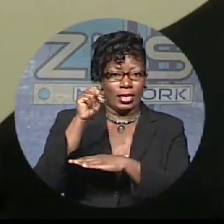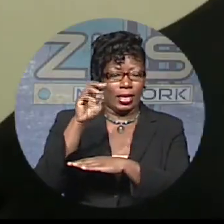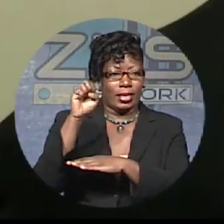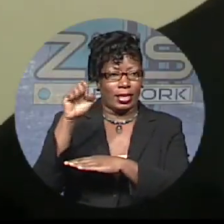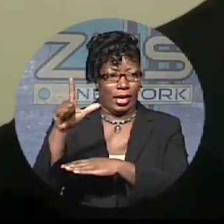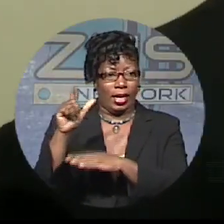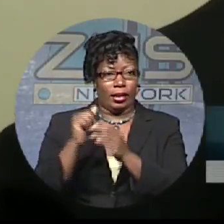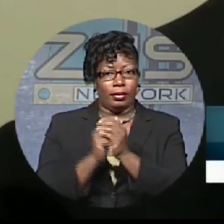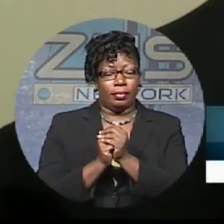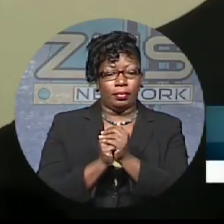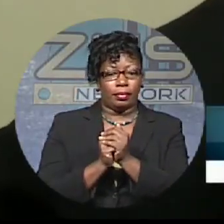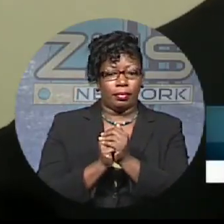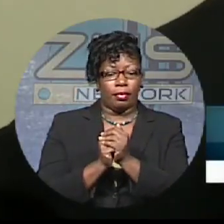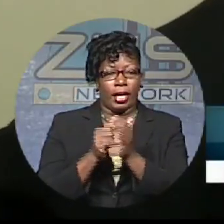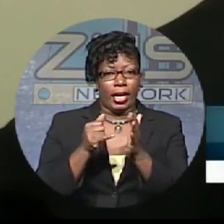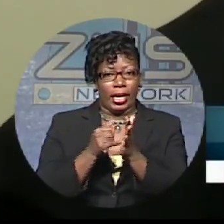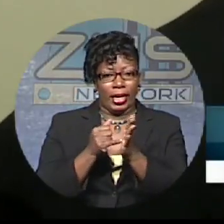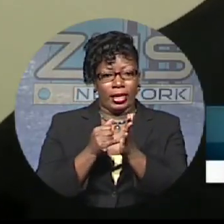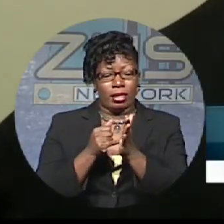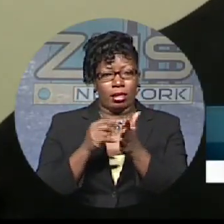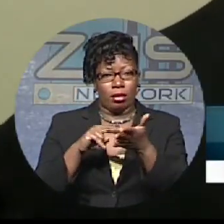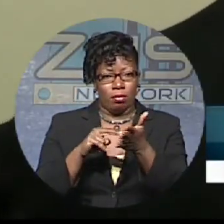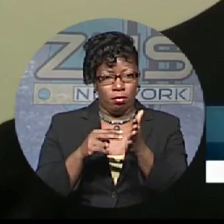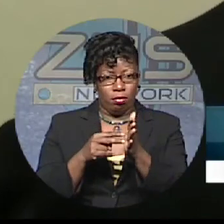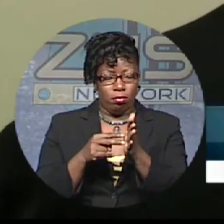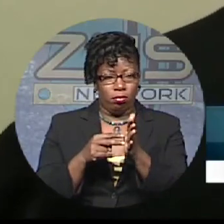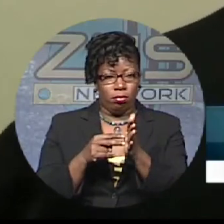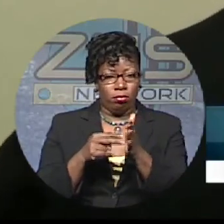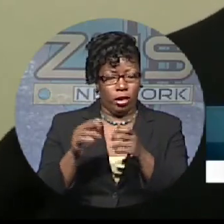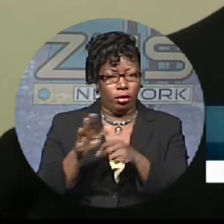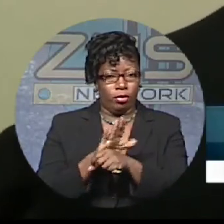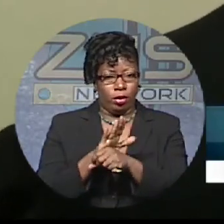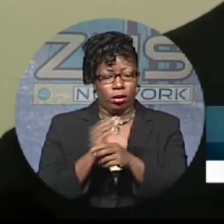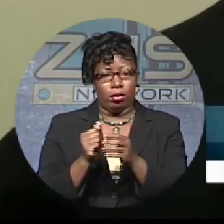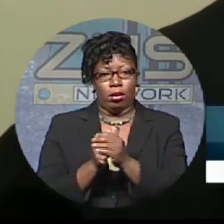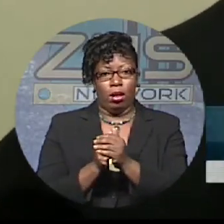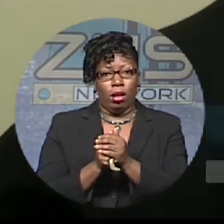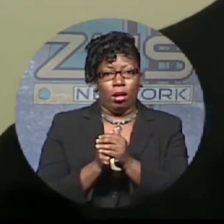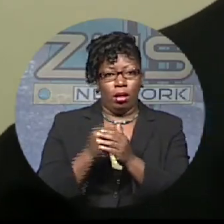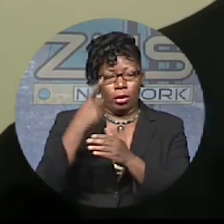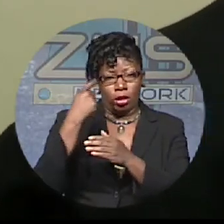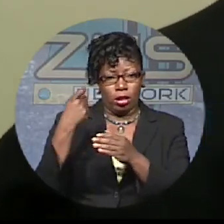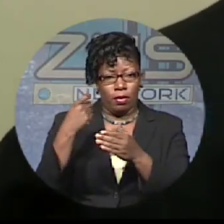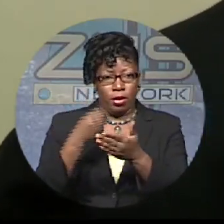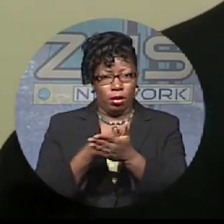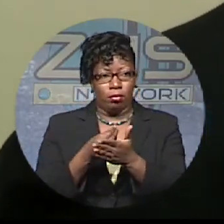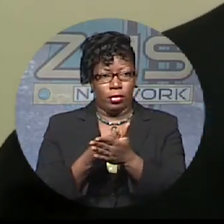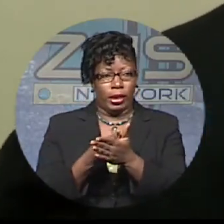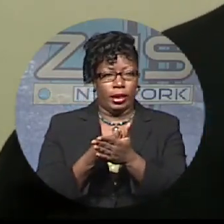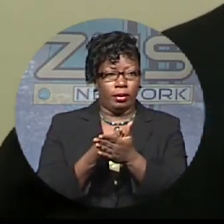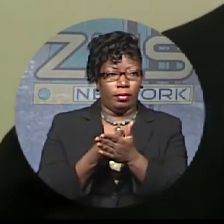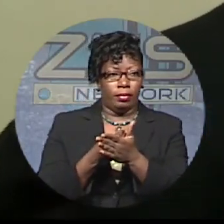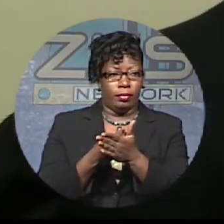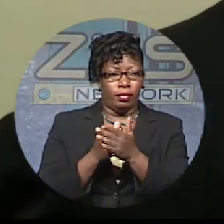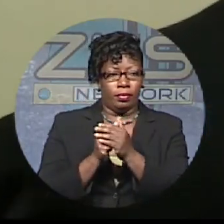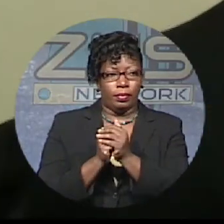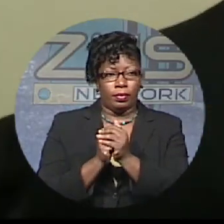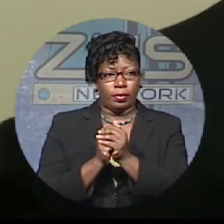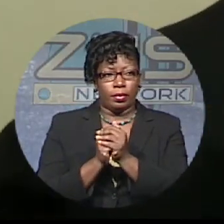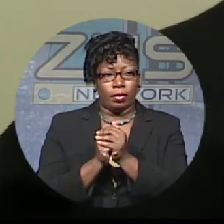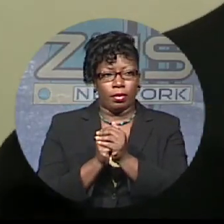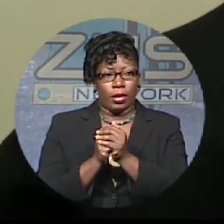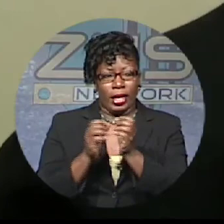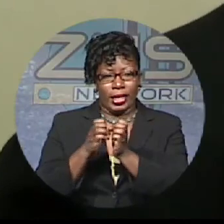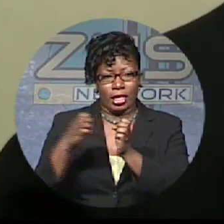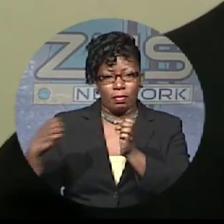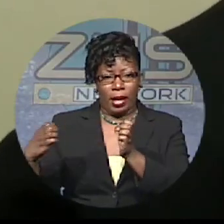It's meaningful in terms of the number of rooms, in terms of the amount of money refurbishing the existing resort at Club Med,